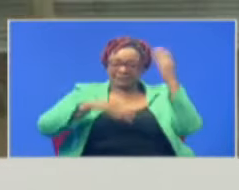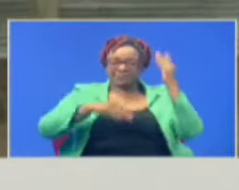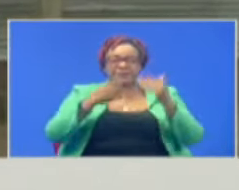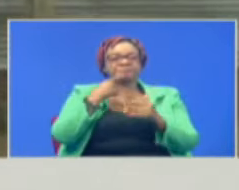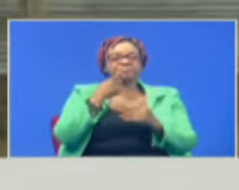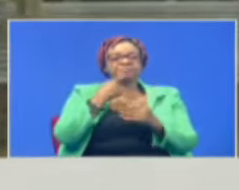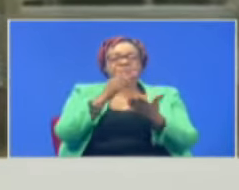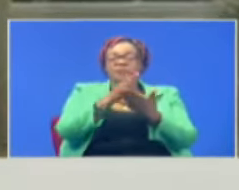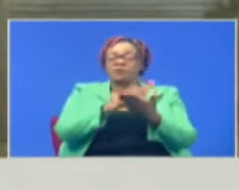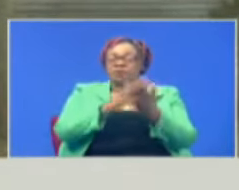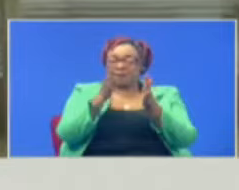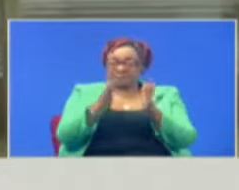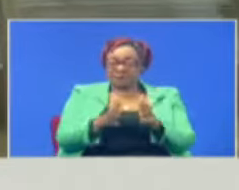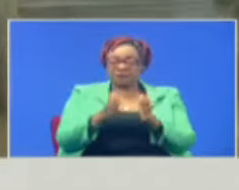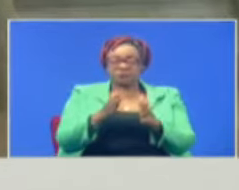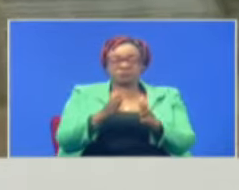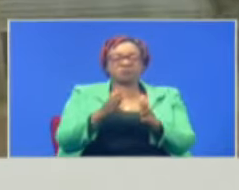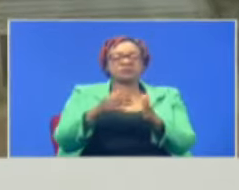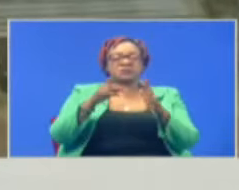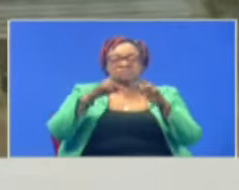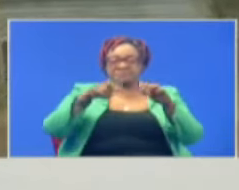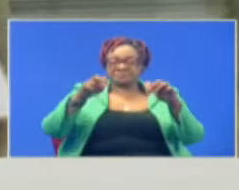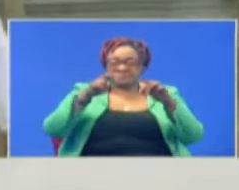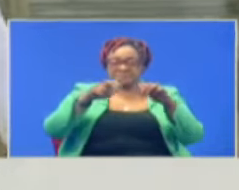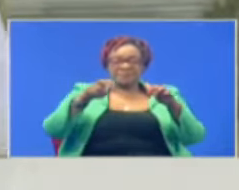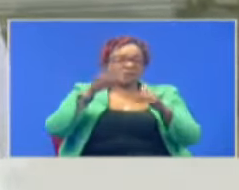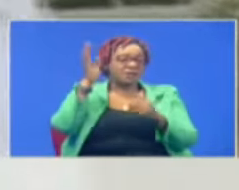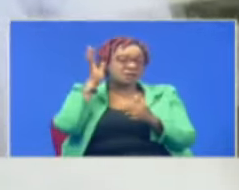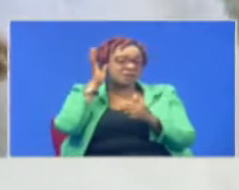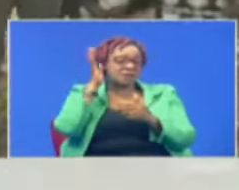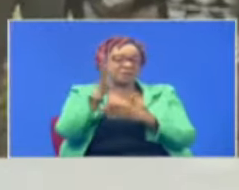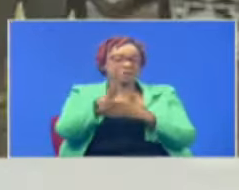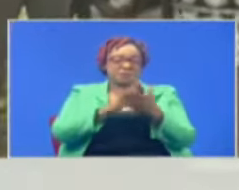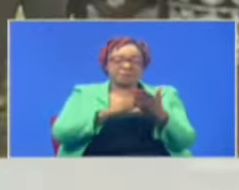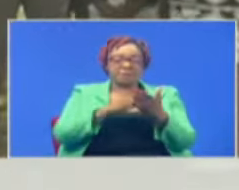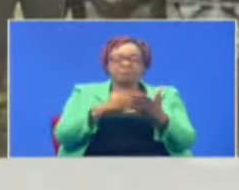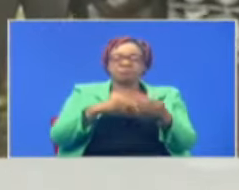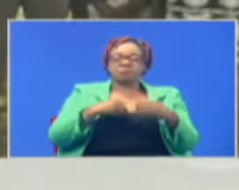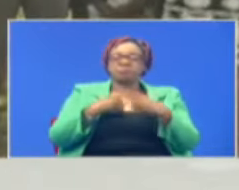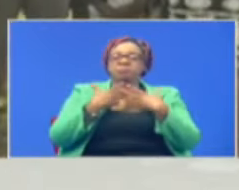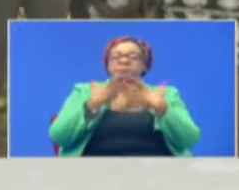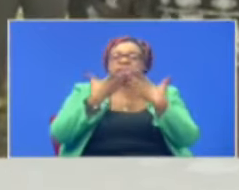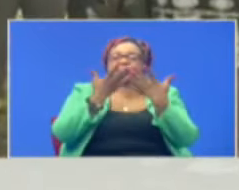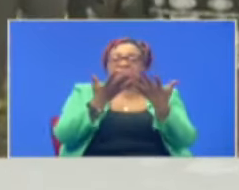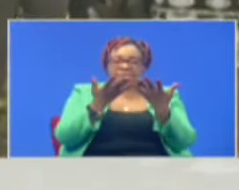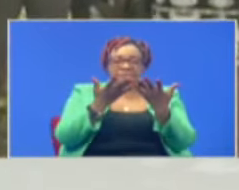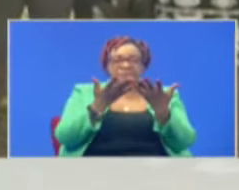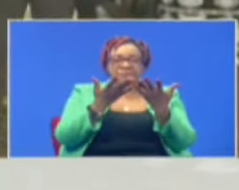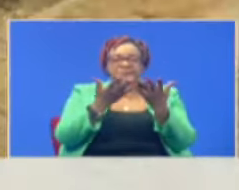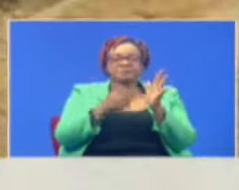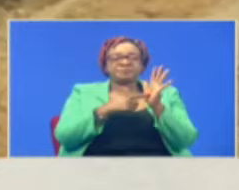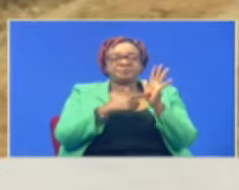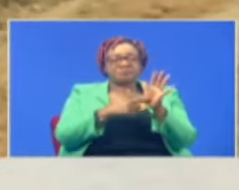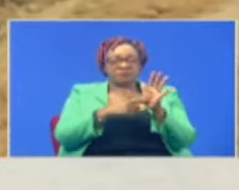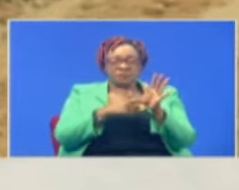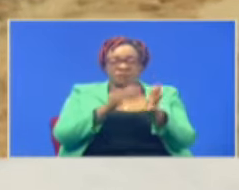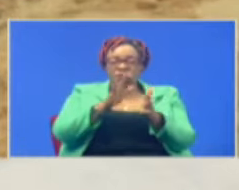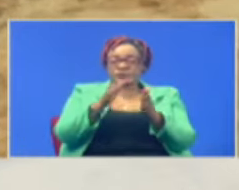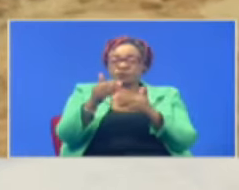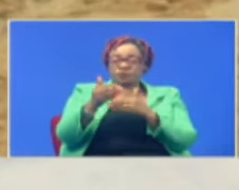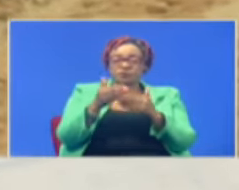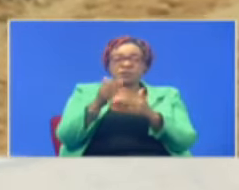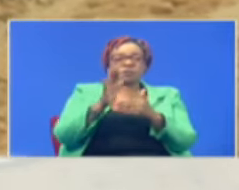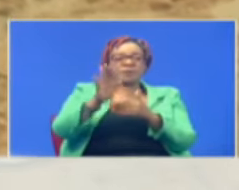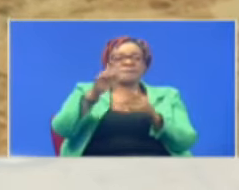one undertakes what is in his mind and heart, some speak out their desires and give signs that those closer to them need